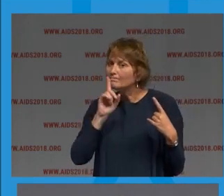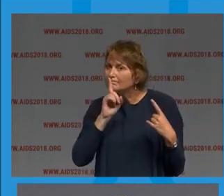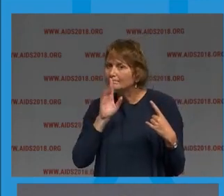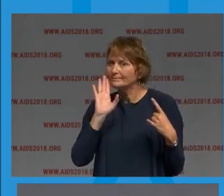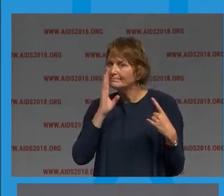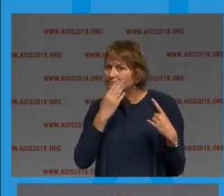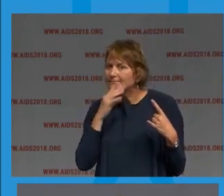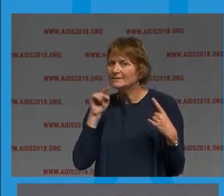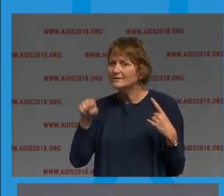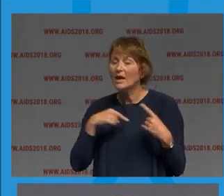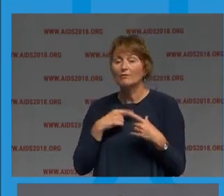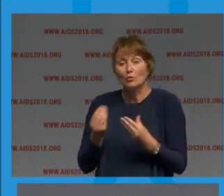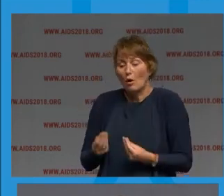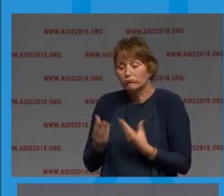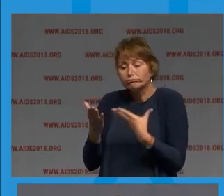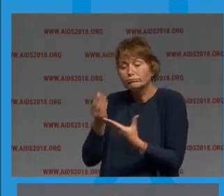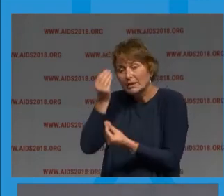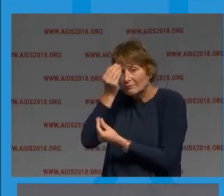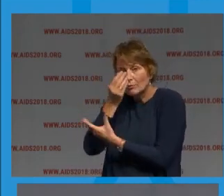not provide sexual and